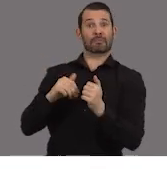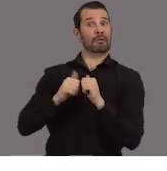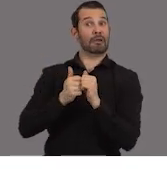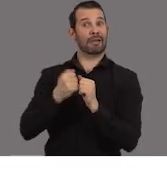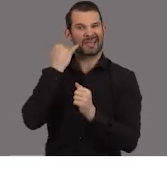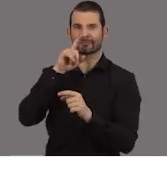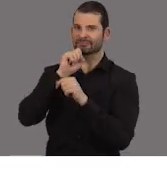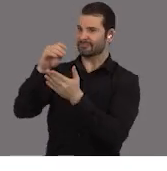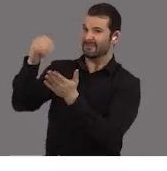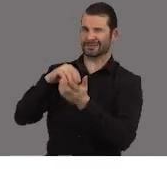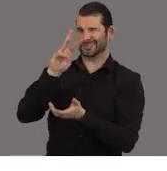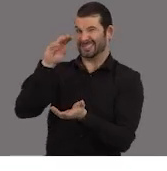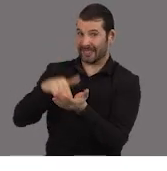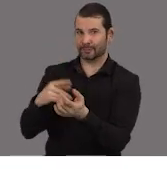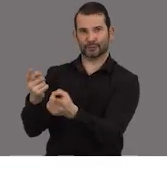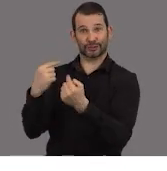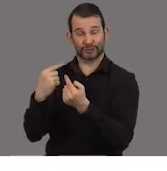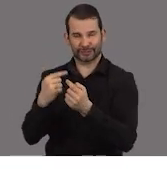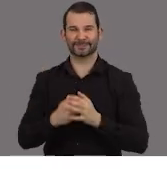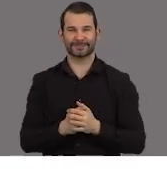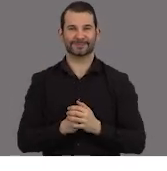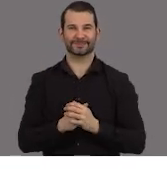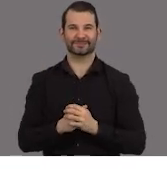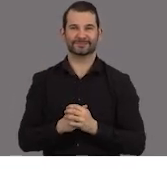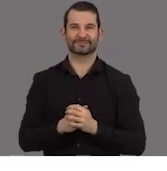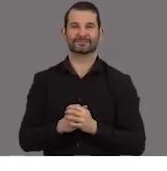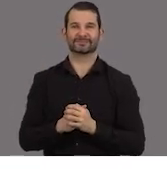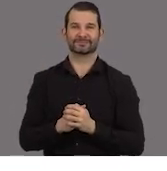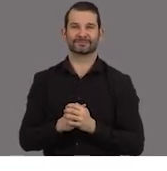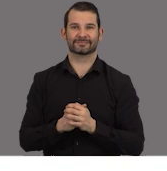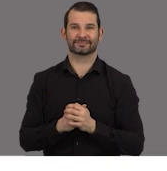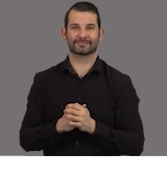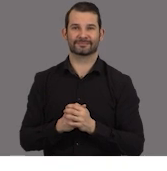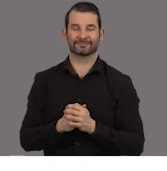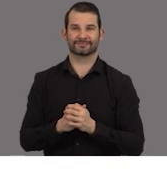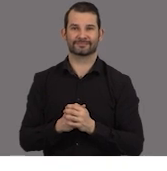get this amount if it files 6,000 returns.